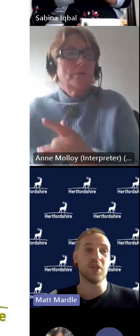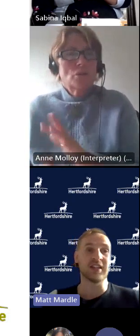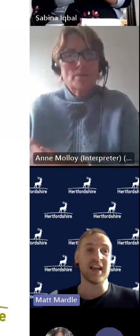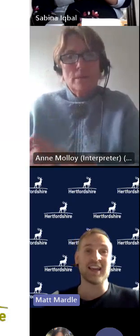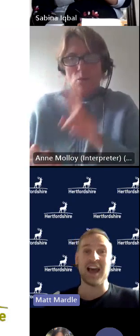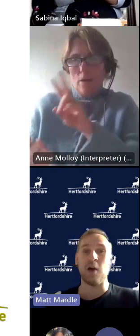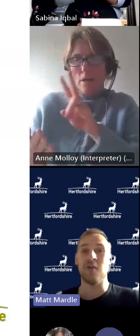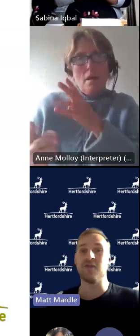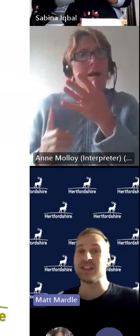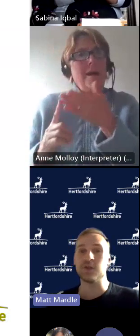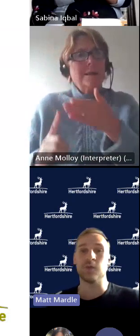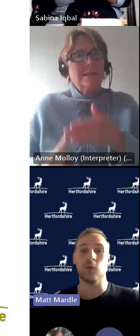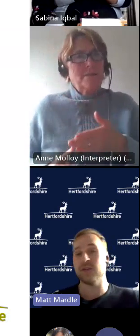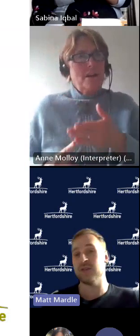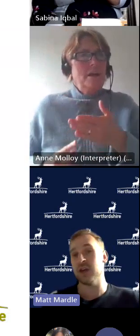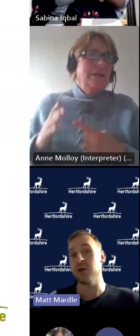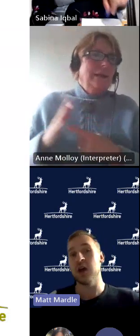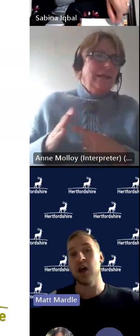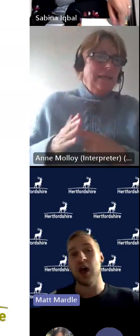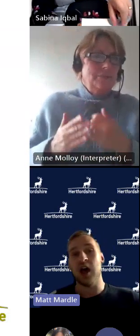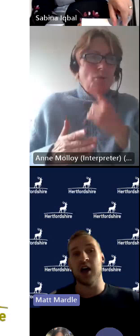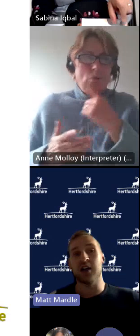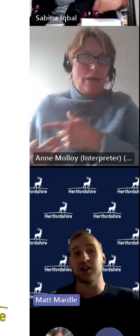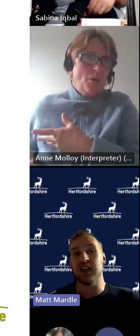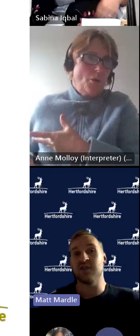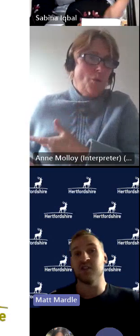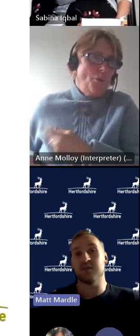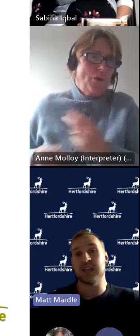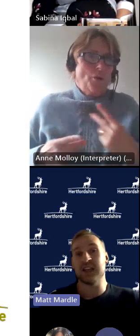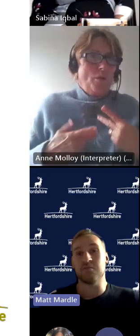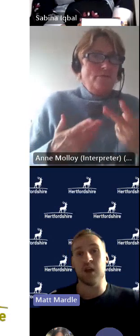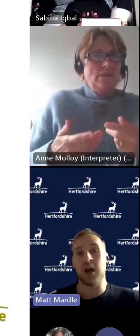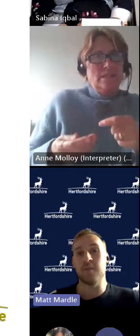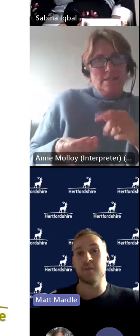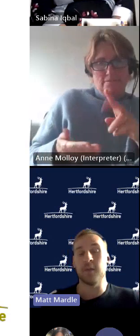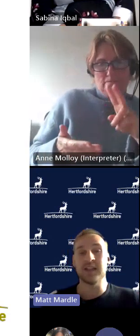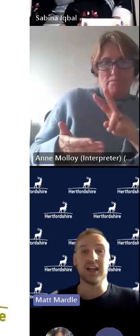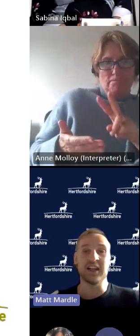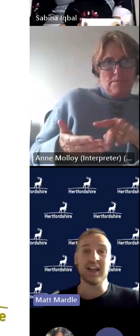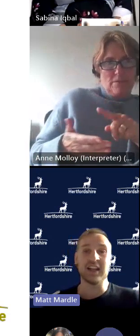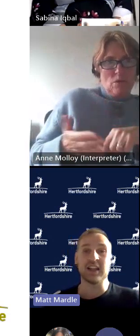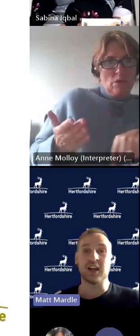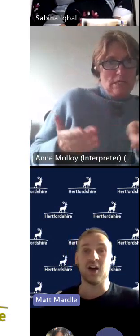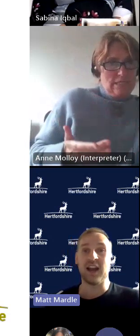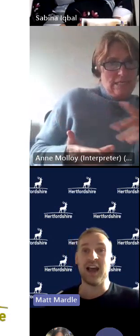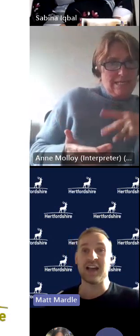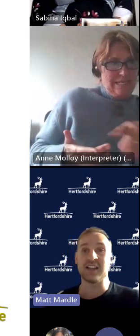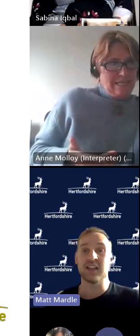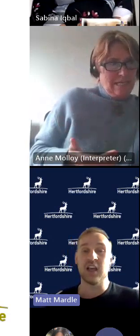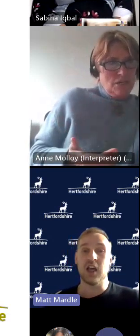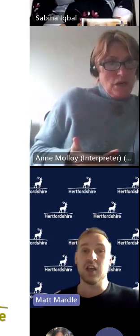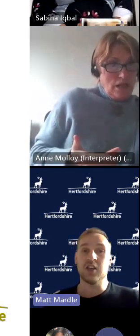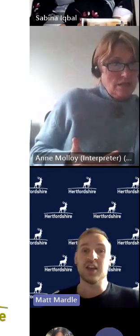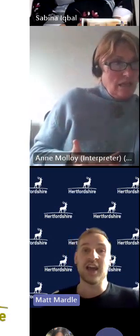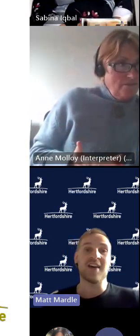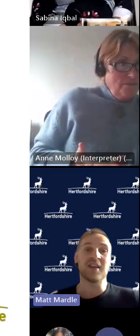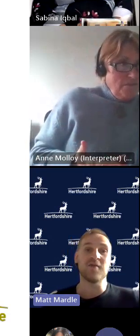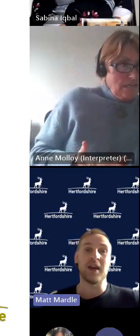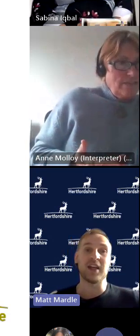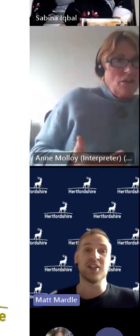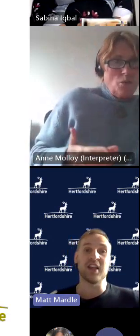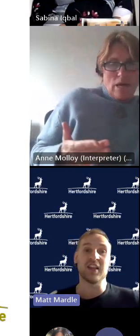So you can take it out on visits with you. And if you see a particular need that a client has, you